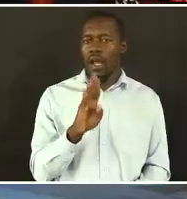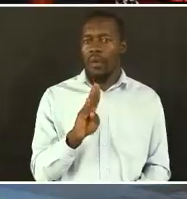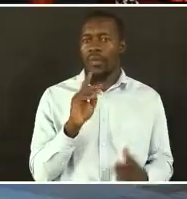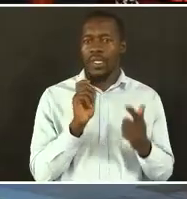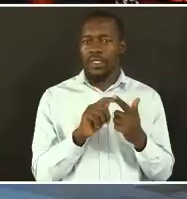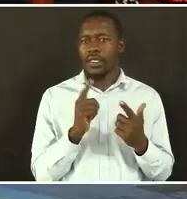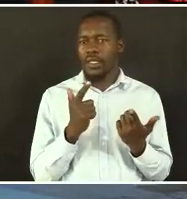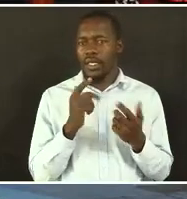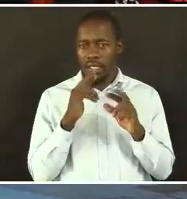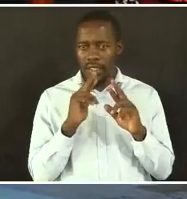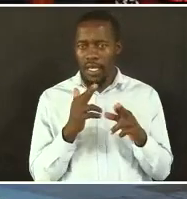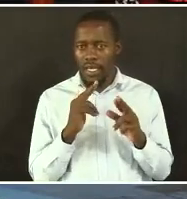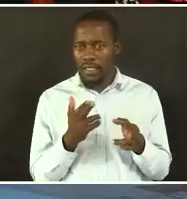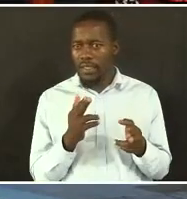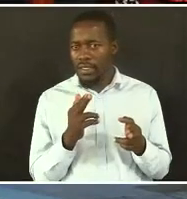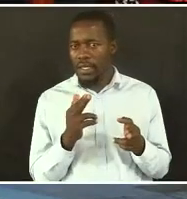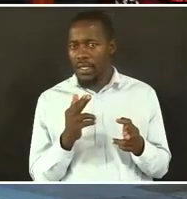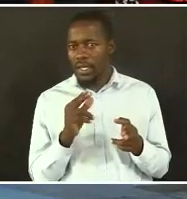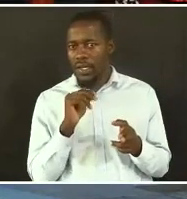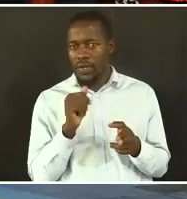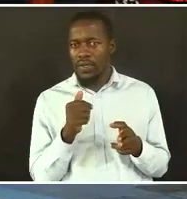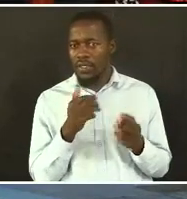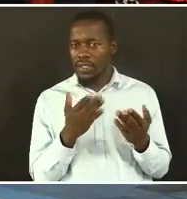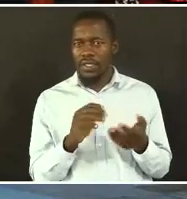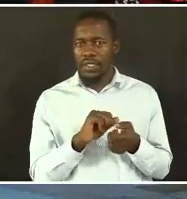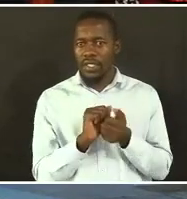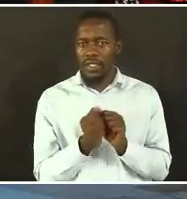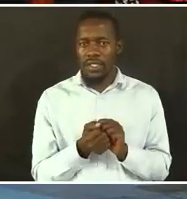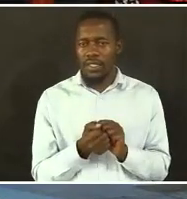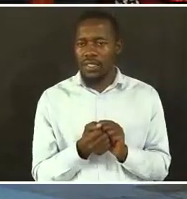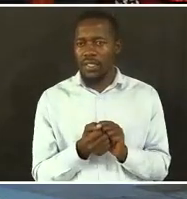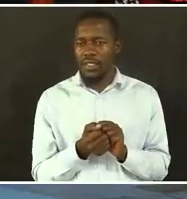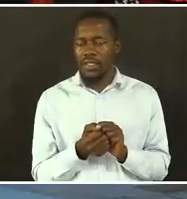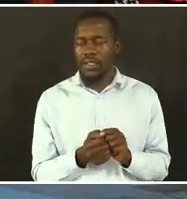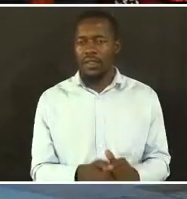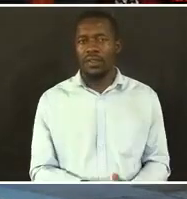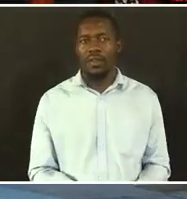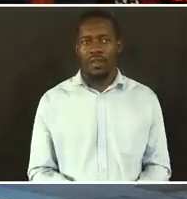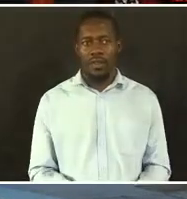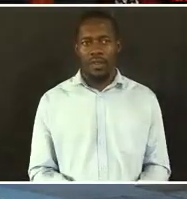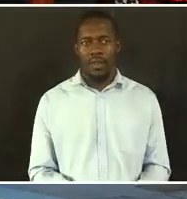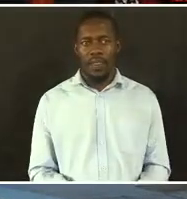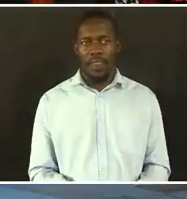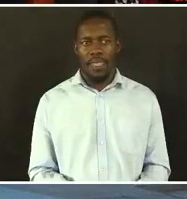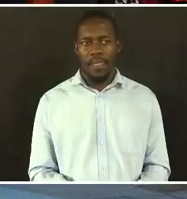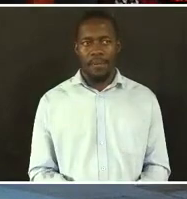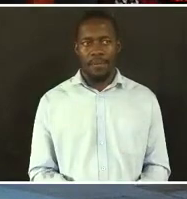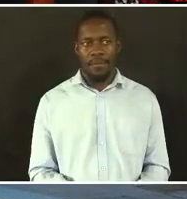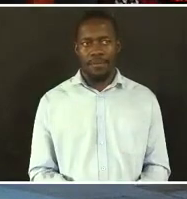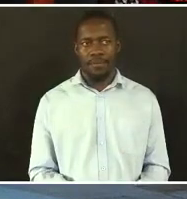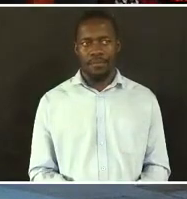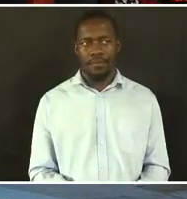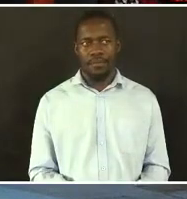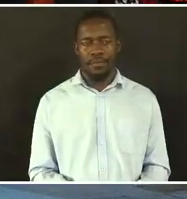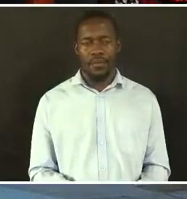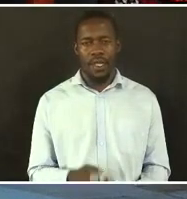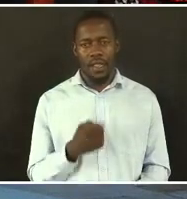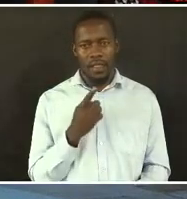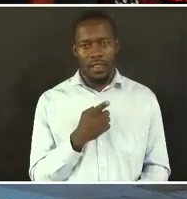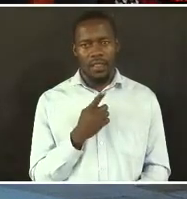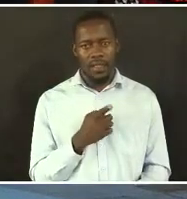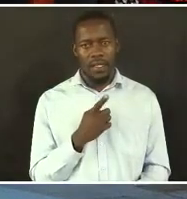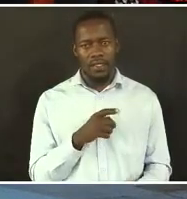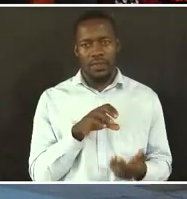not producing anything that the doctor can rely on. You know, at that point, you find that